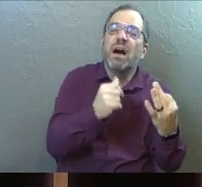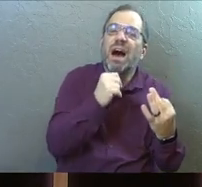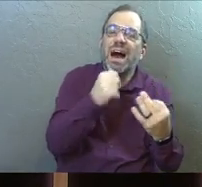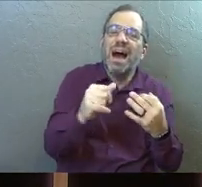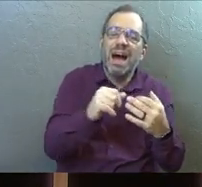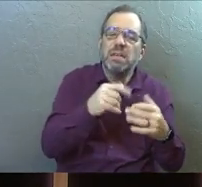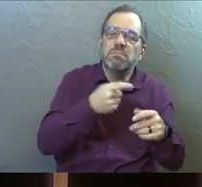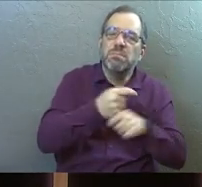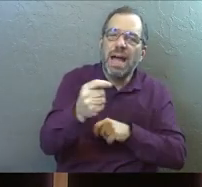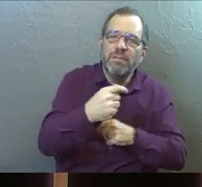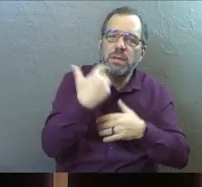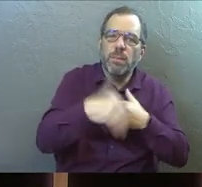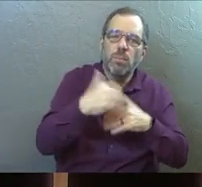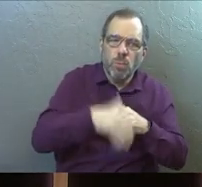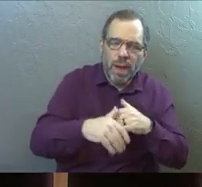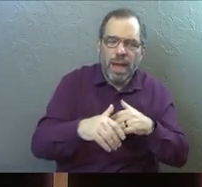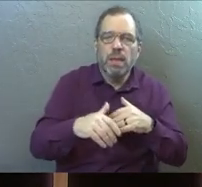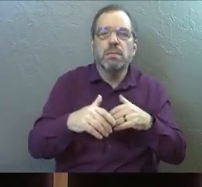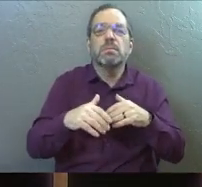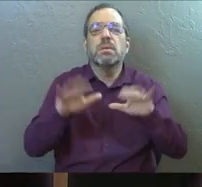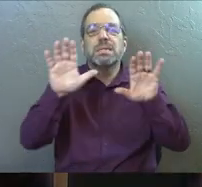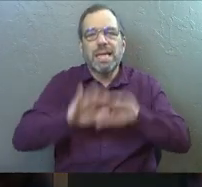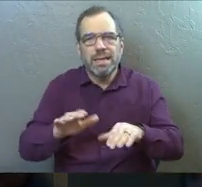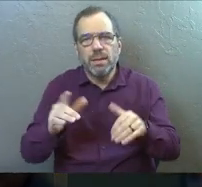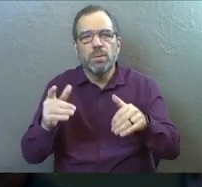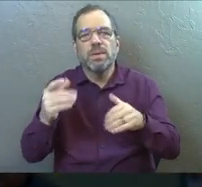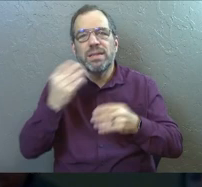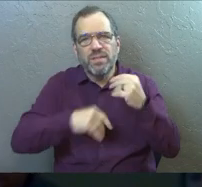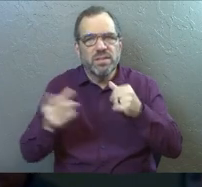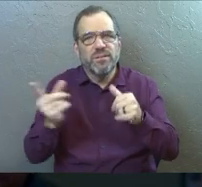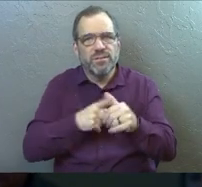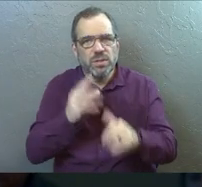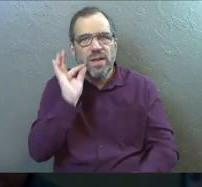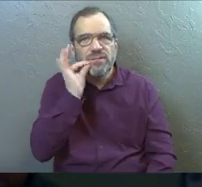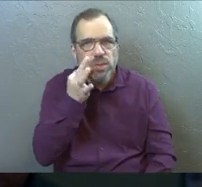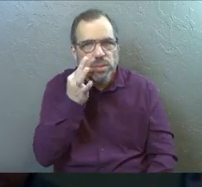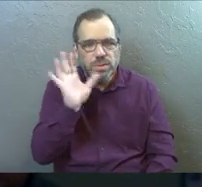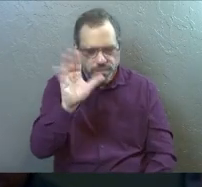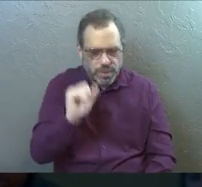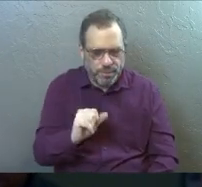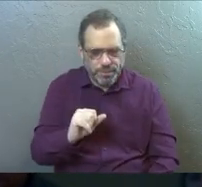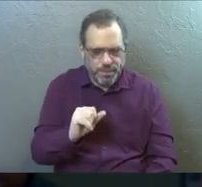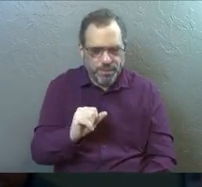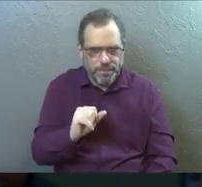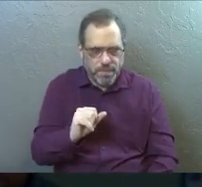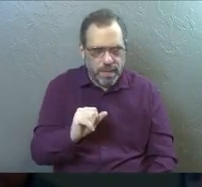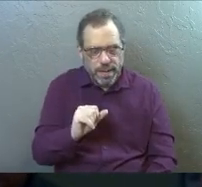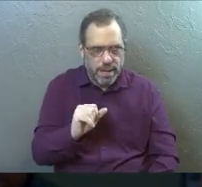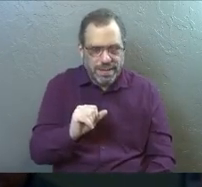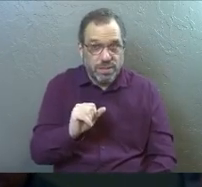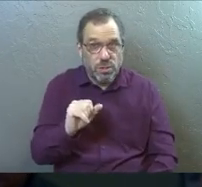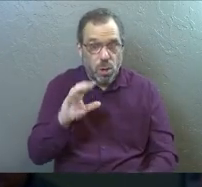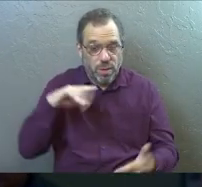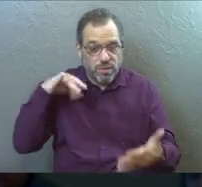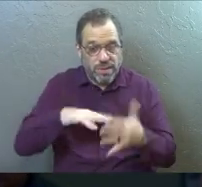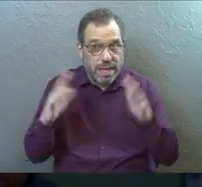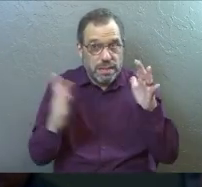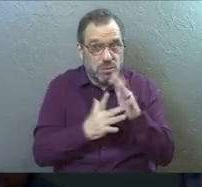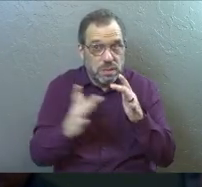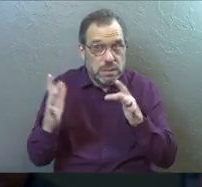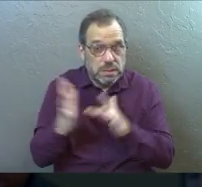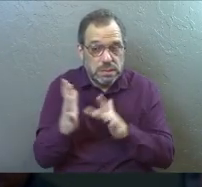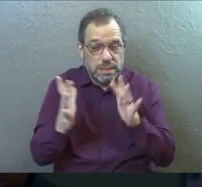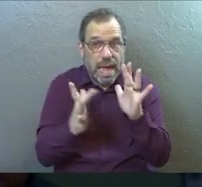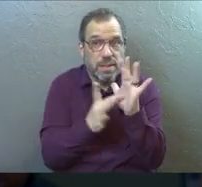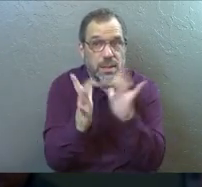Saturday. Sunday was the Feast of First Fruits. So if you are a student of Jesus and